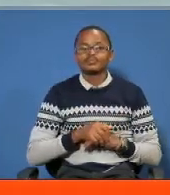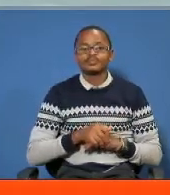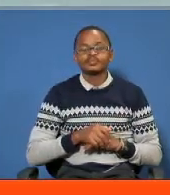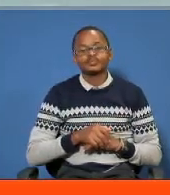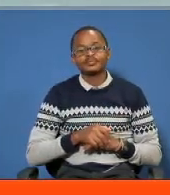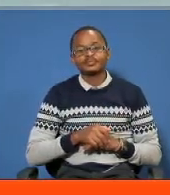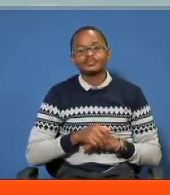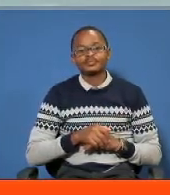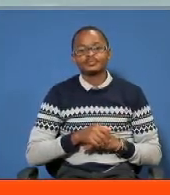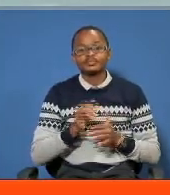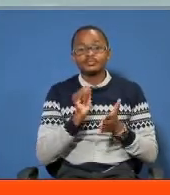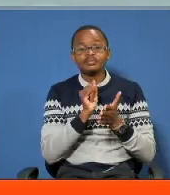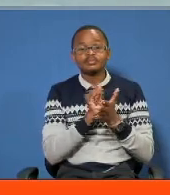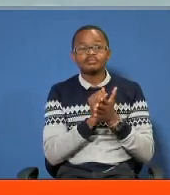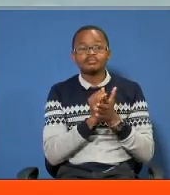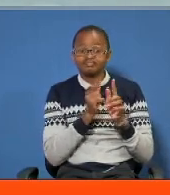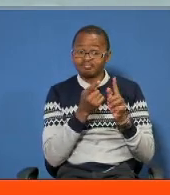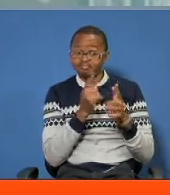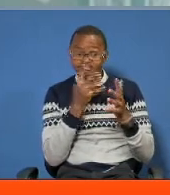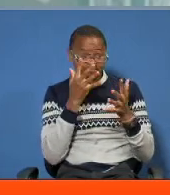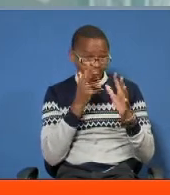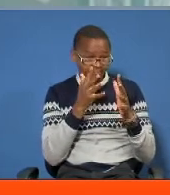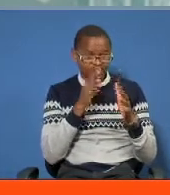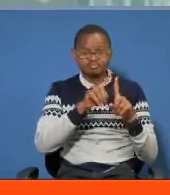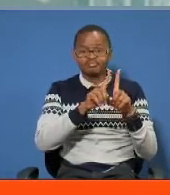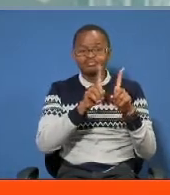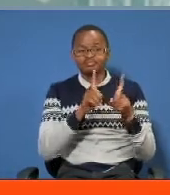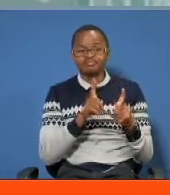Yeah. So, and that's a tricky one.